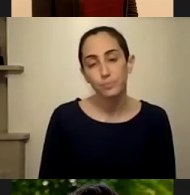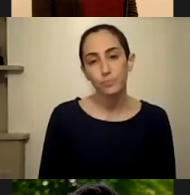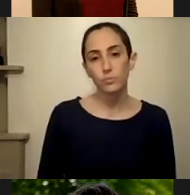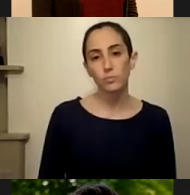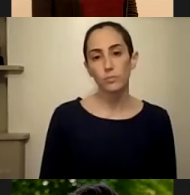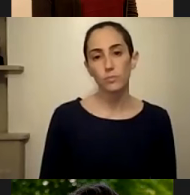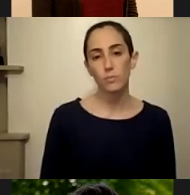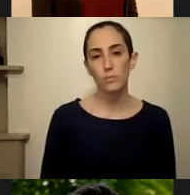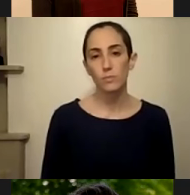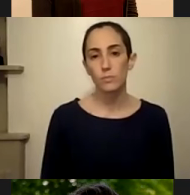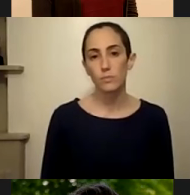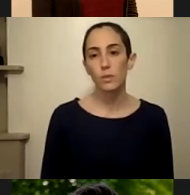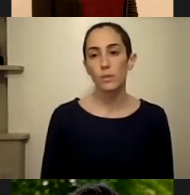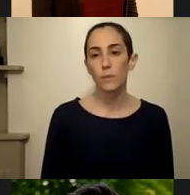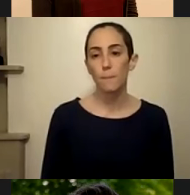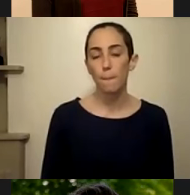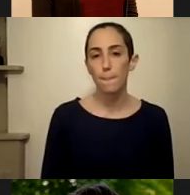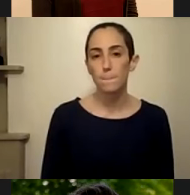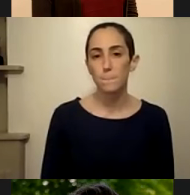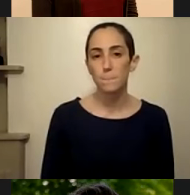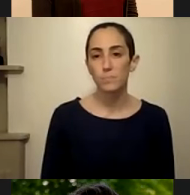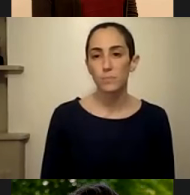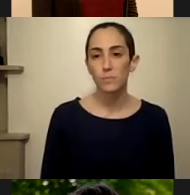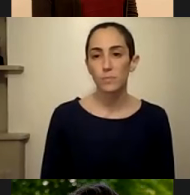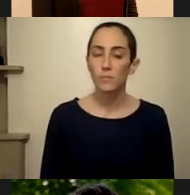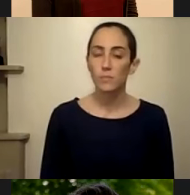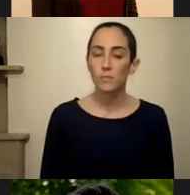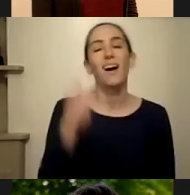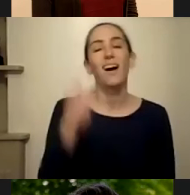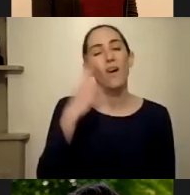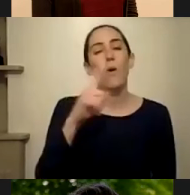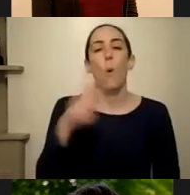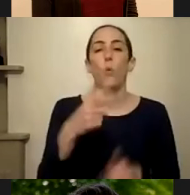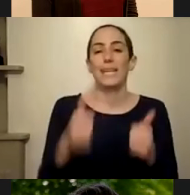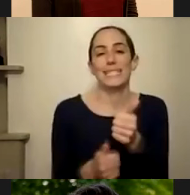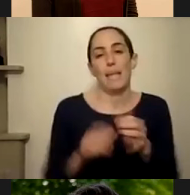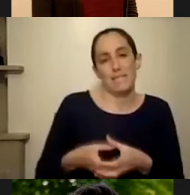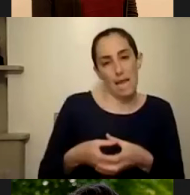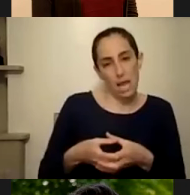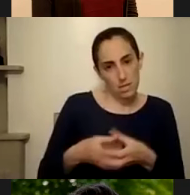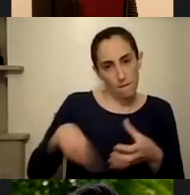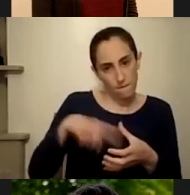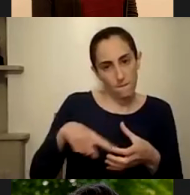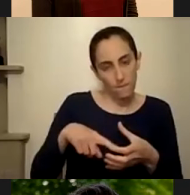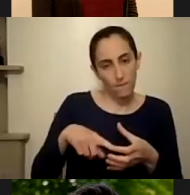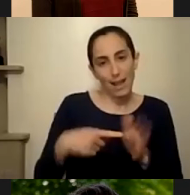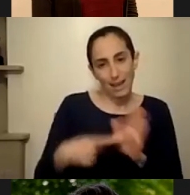So one thing is, only a subset of mural cells, they can express marker for retinal